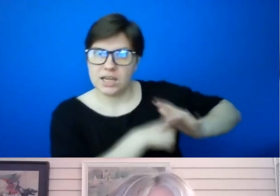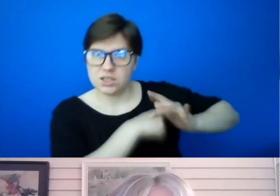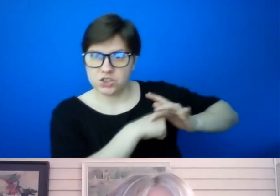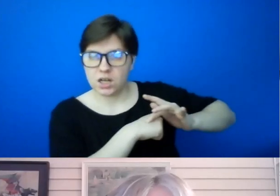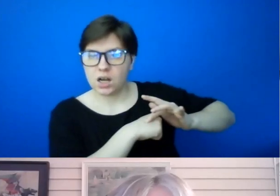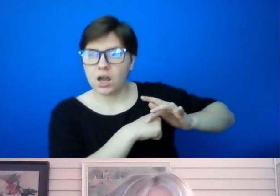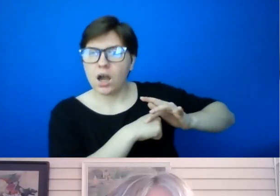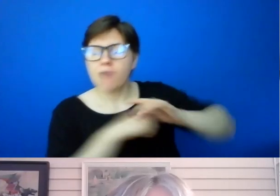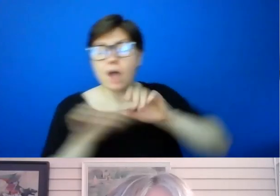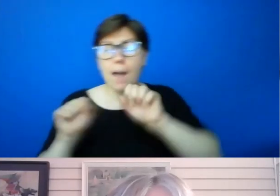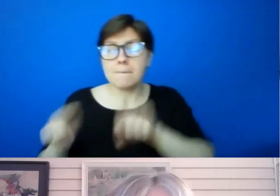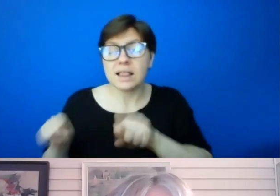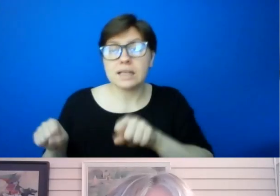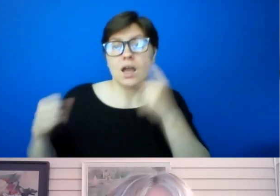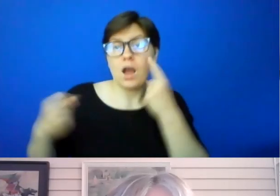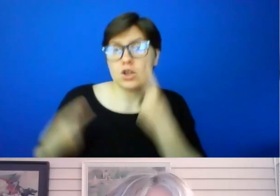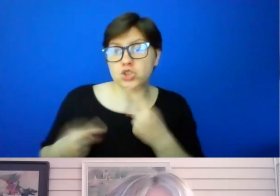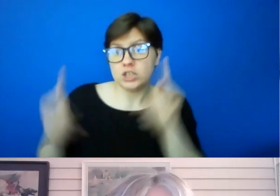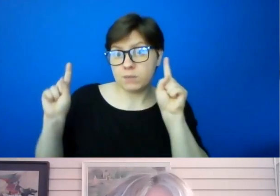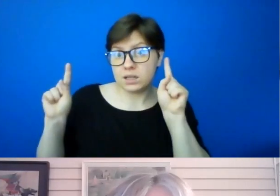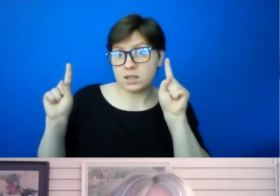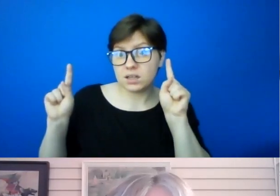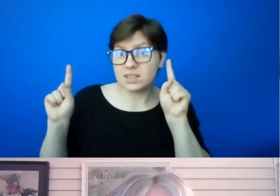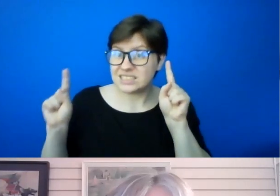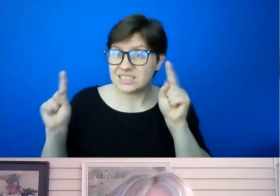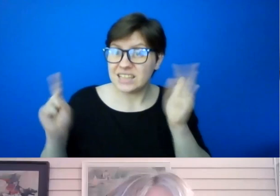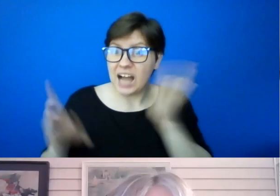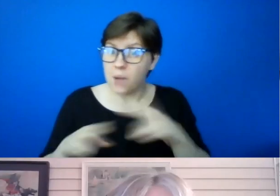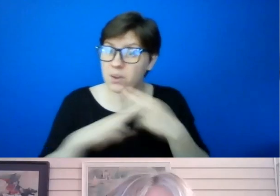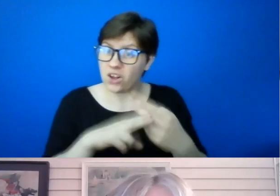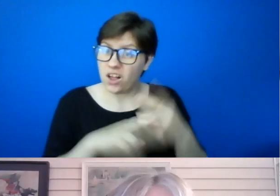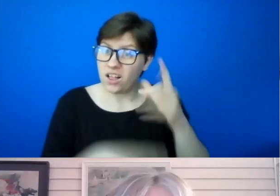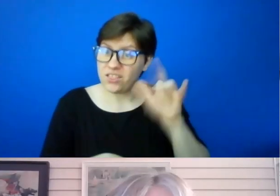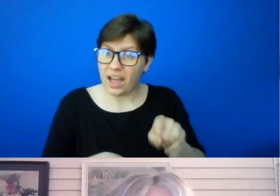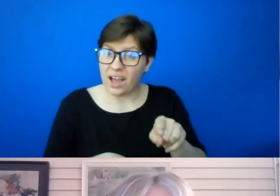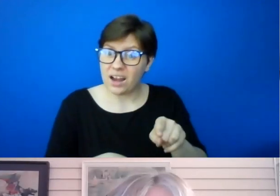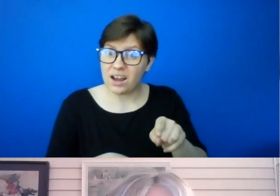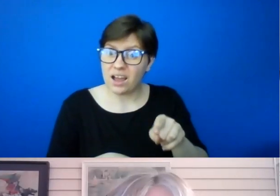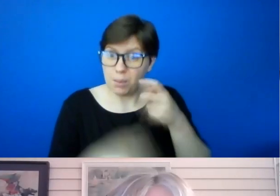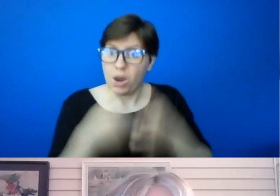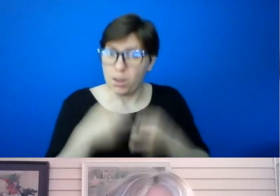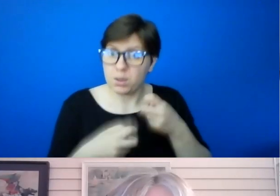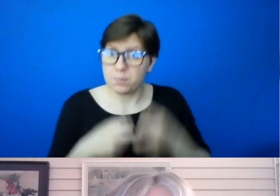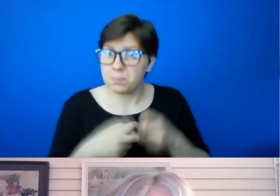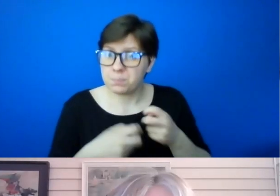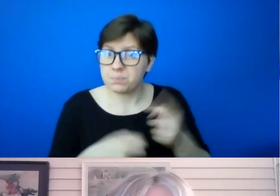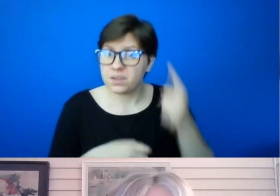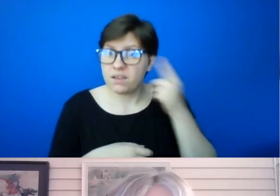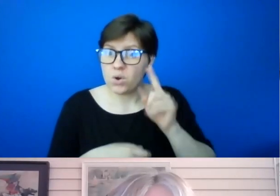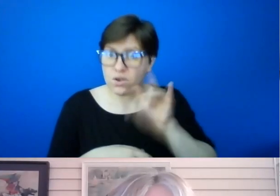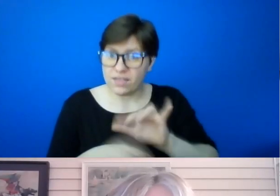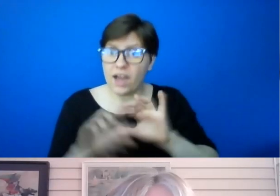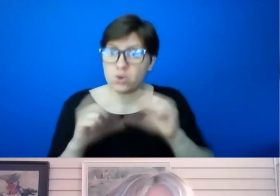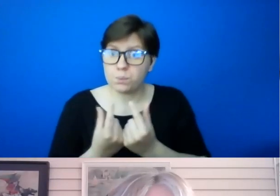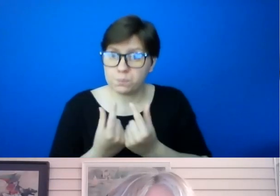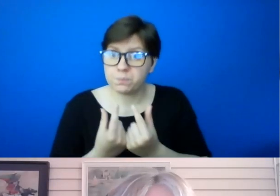of ability and achievement is, I would call that a a problem for this demographic.